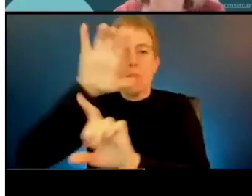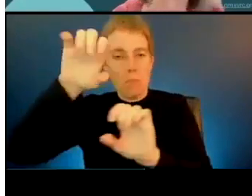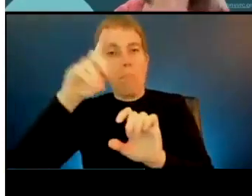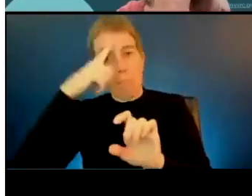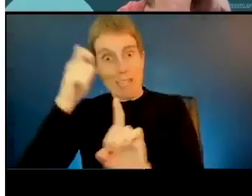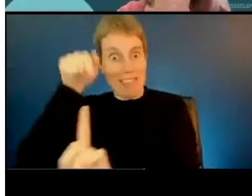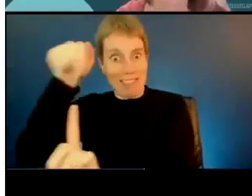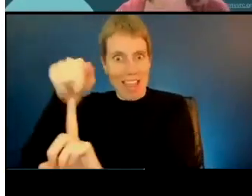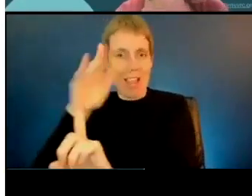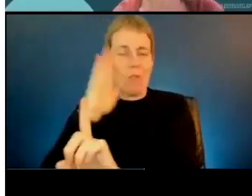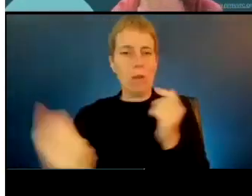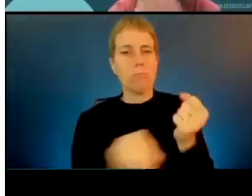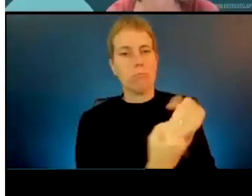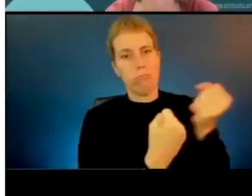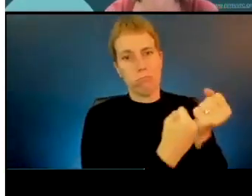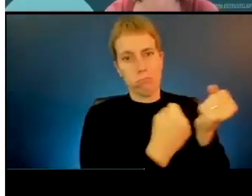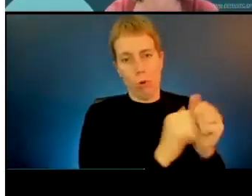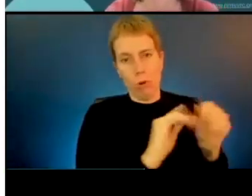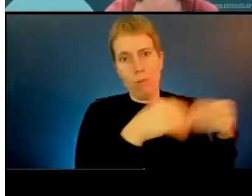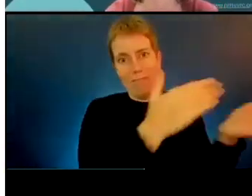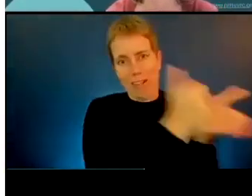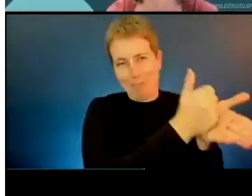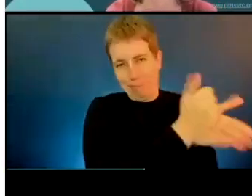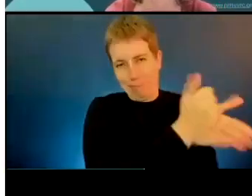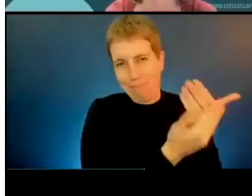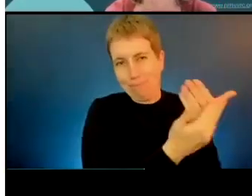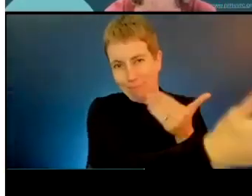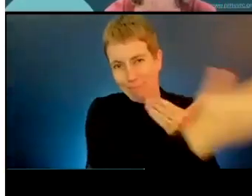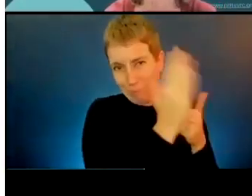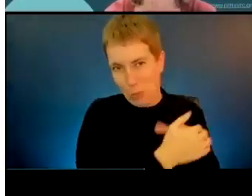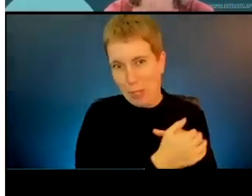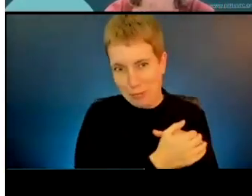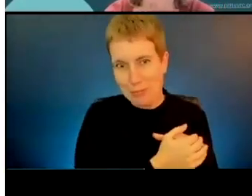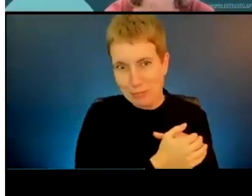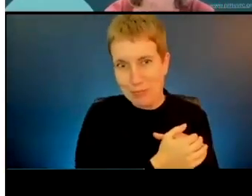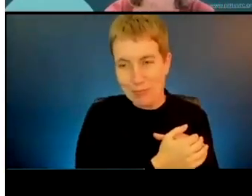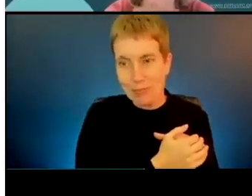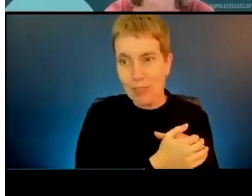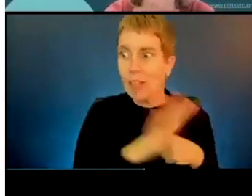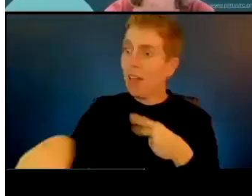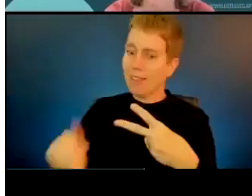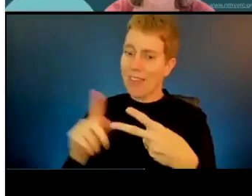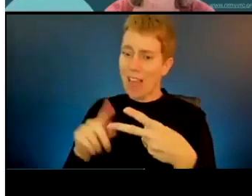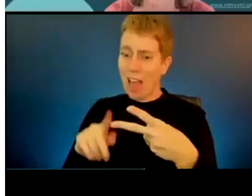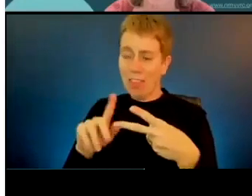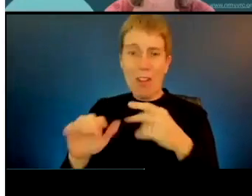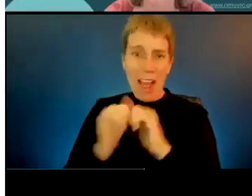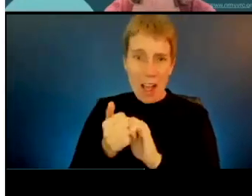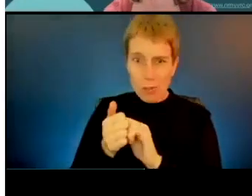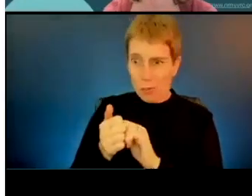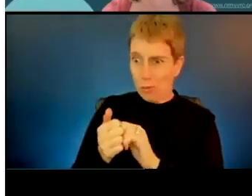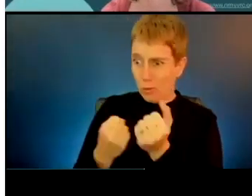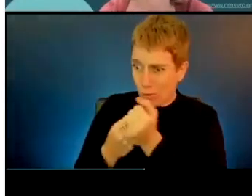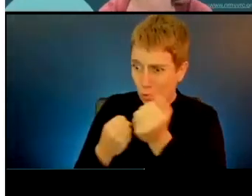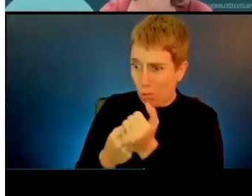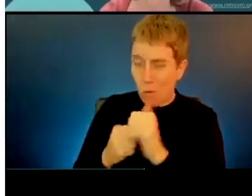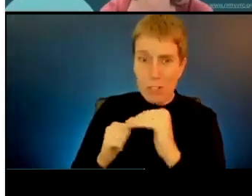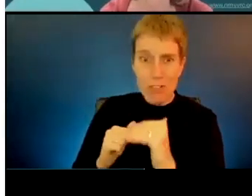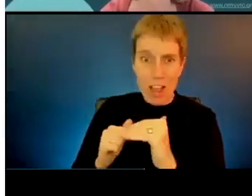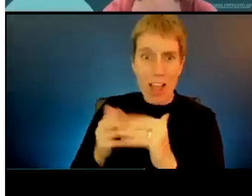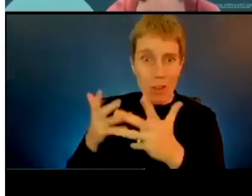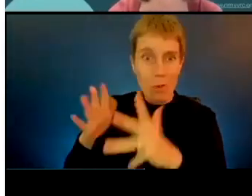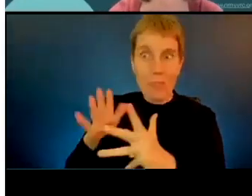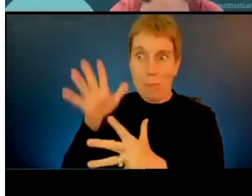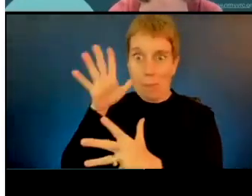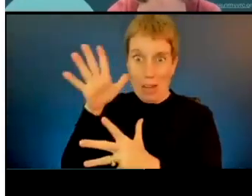how to help kids cope after the murder of a parent is not fair to do it in a very quick time. But I guess the biggest thing is to keep in mind the difference between